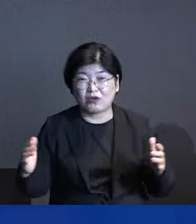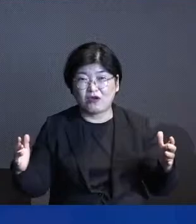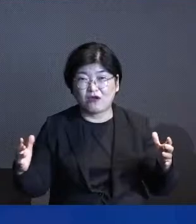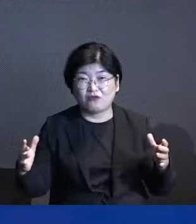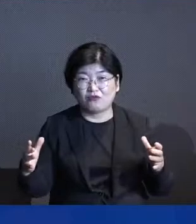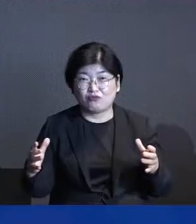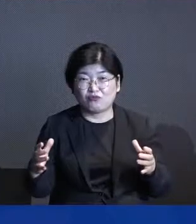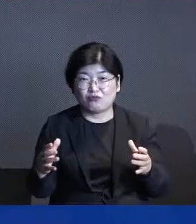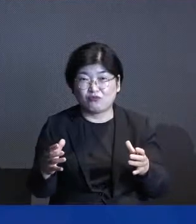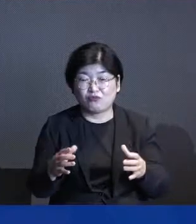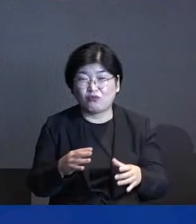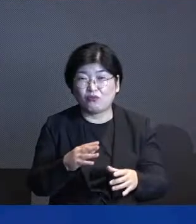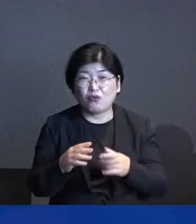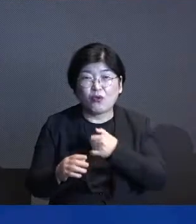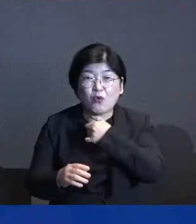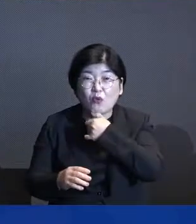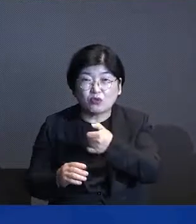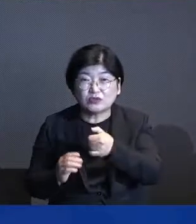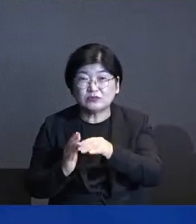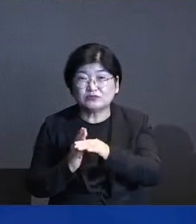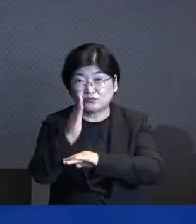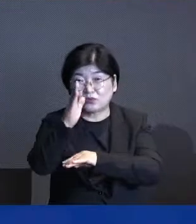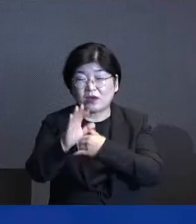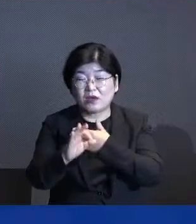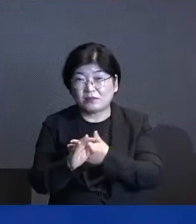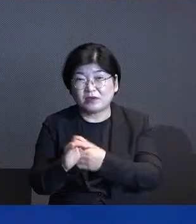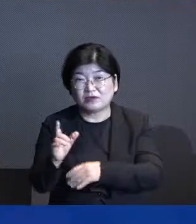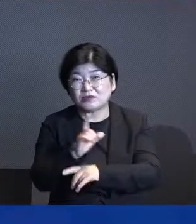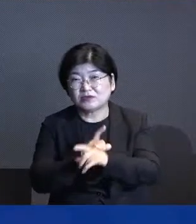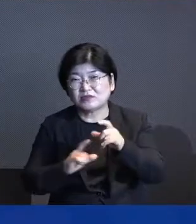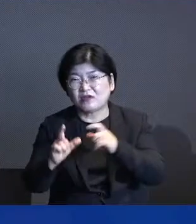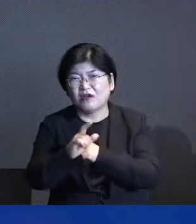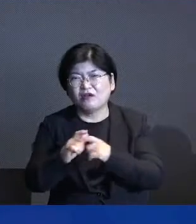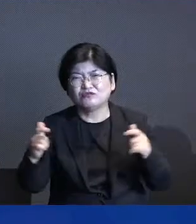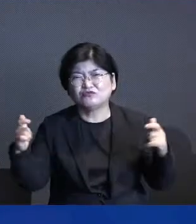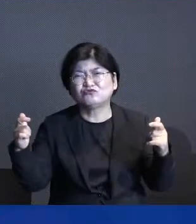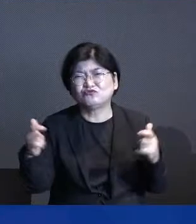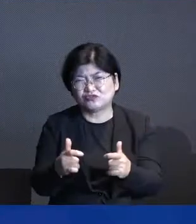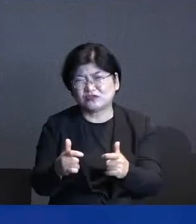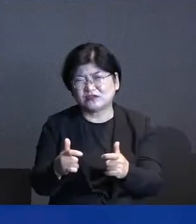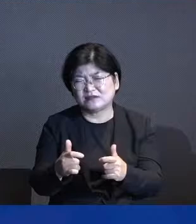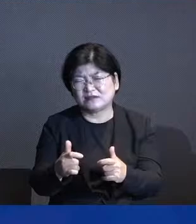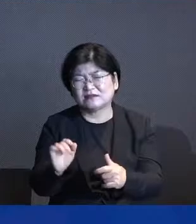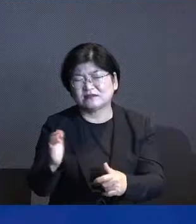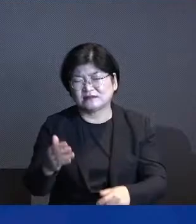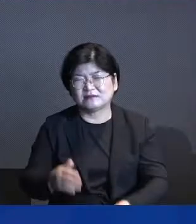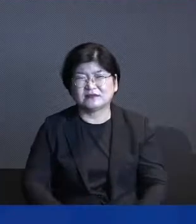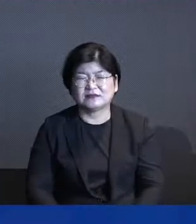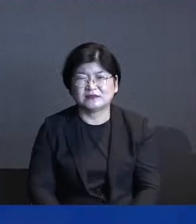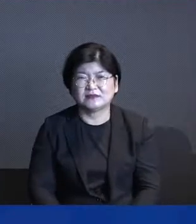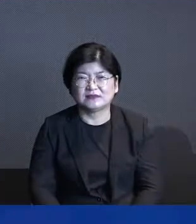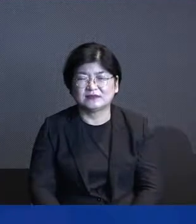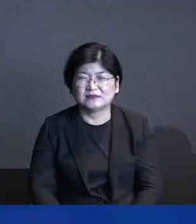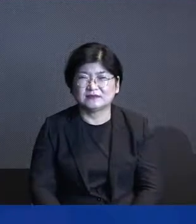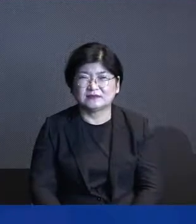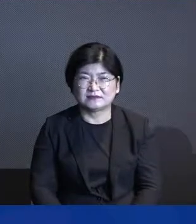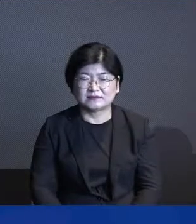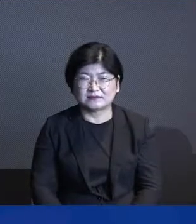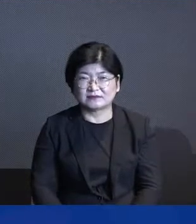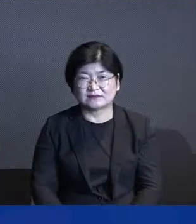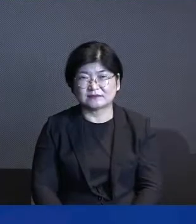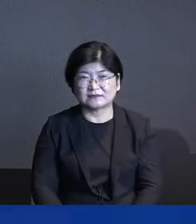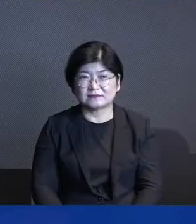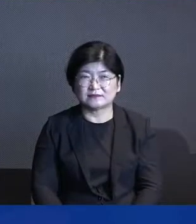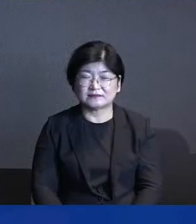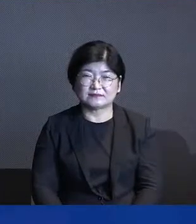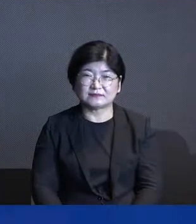50 years old, additional decrease occurs. So, but it is more of a physical